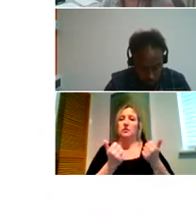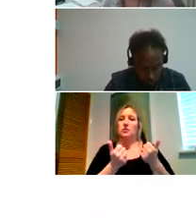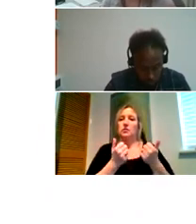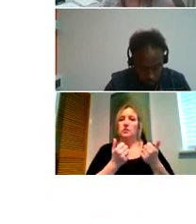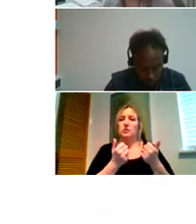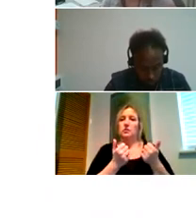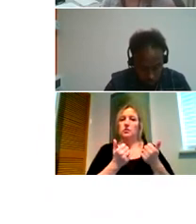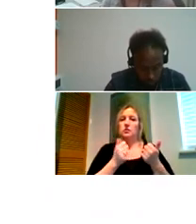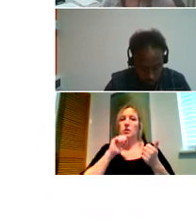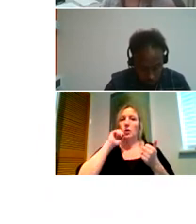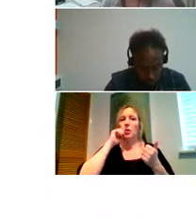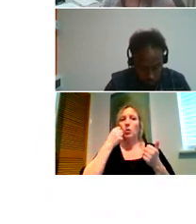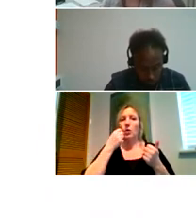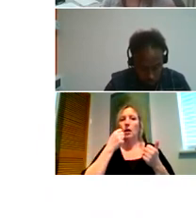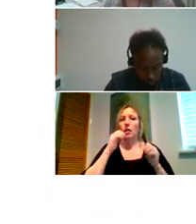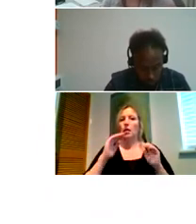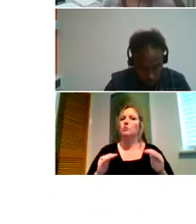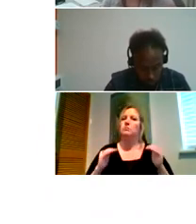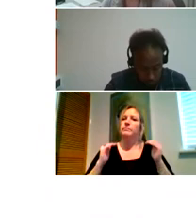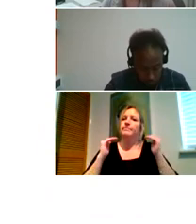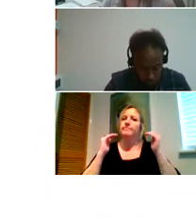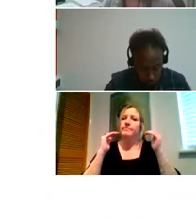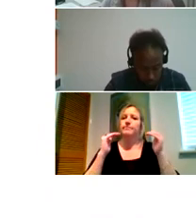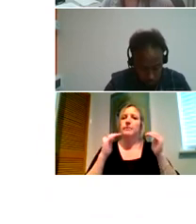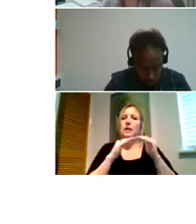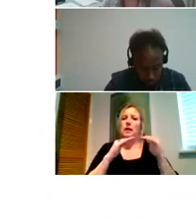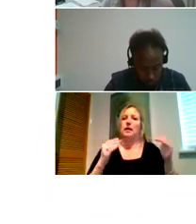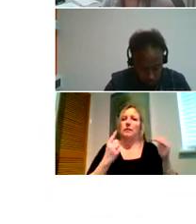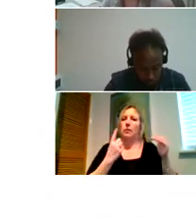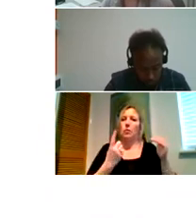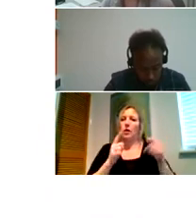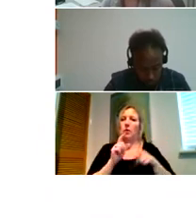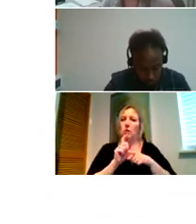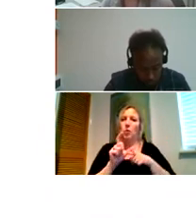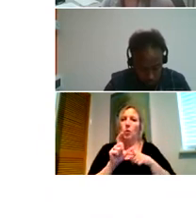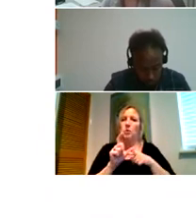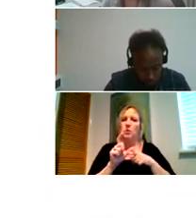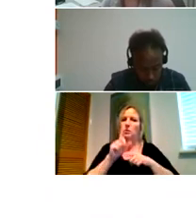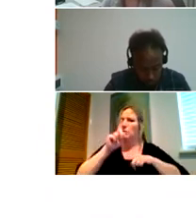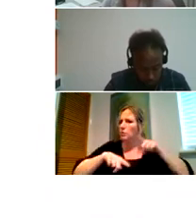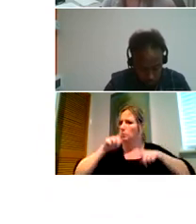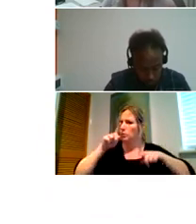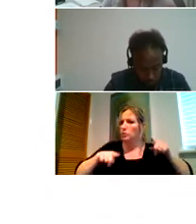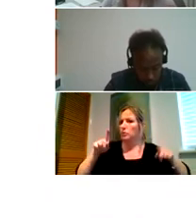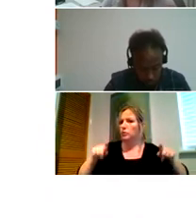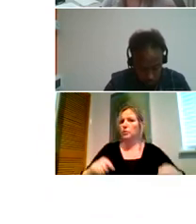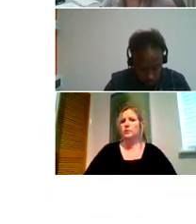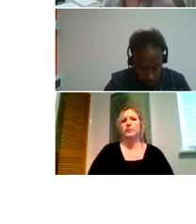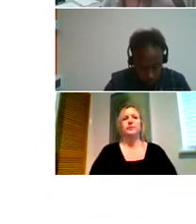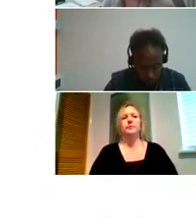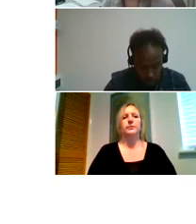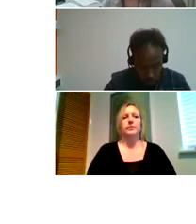you progression to level one courses within the college. And we have a range of courses for you to